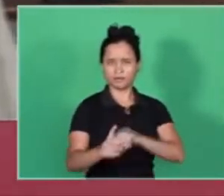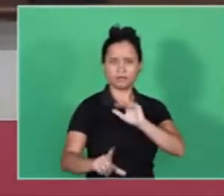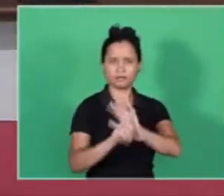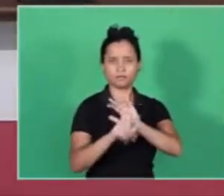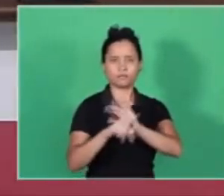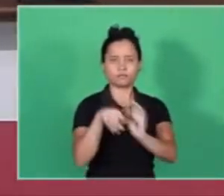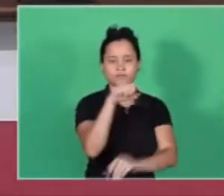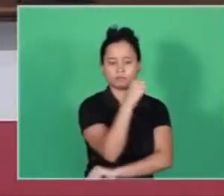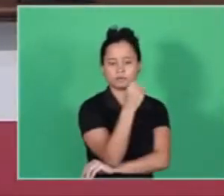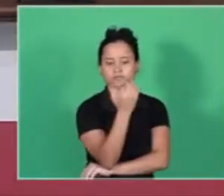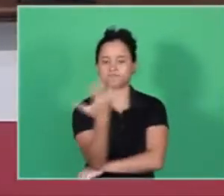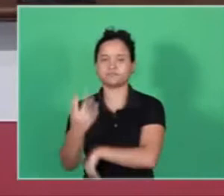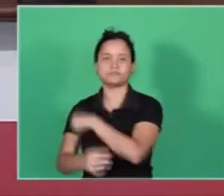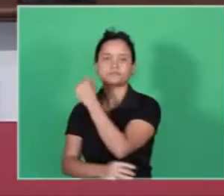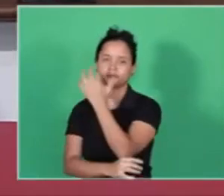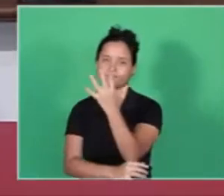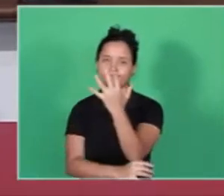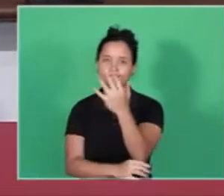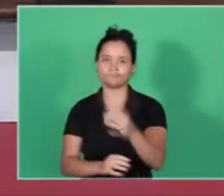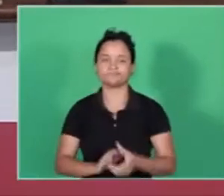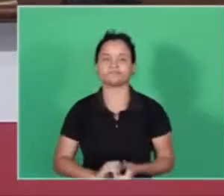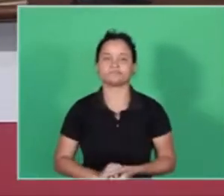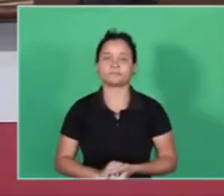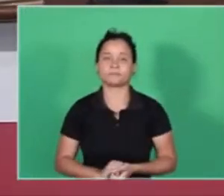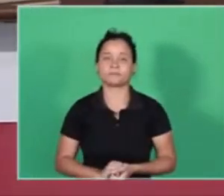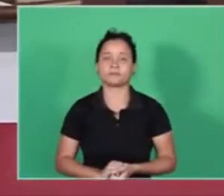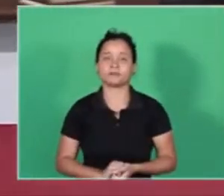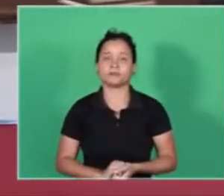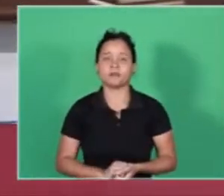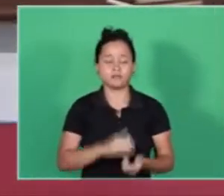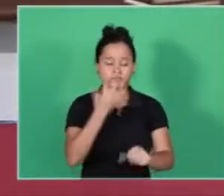matter does not transcend.